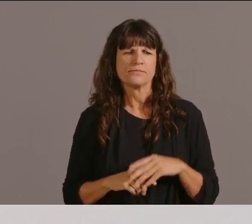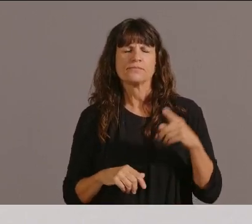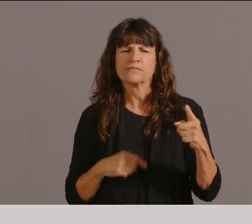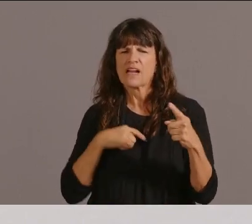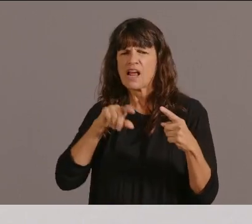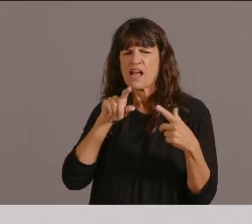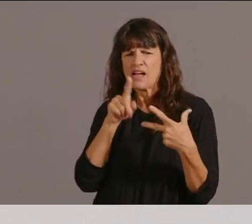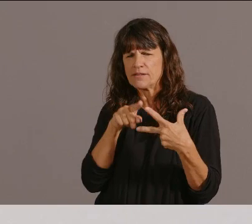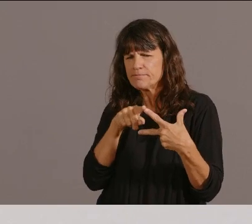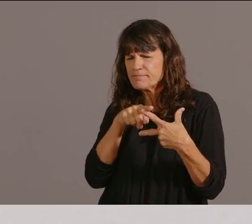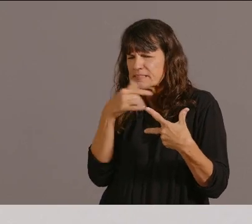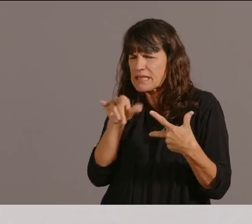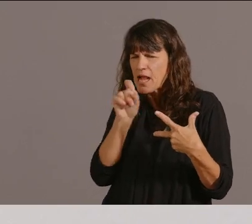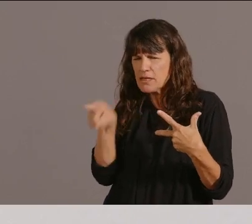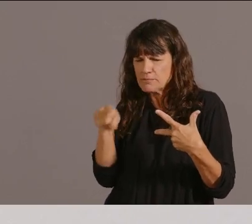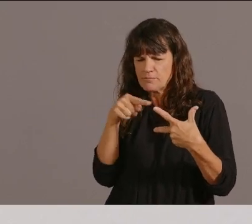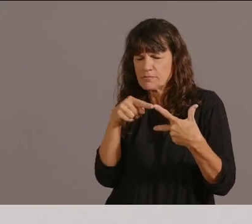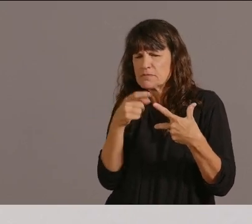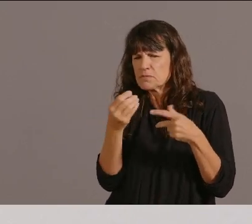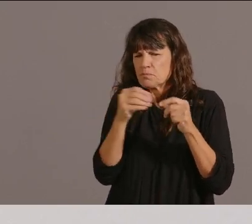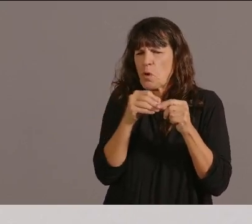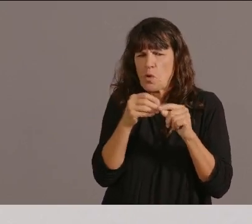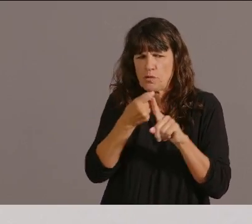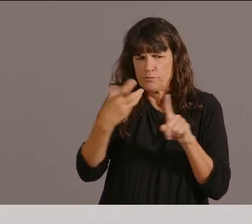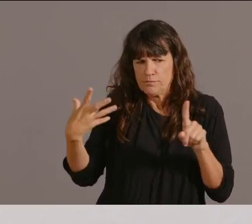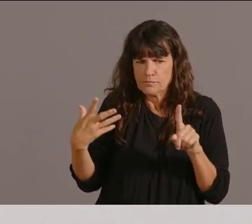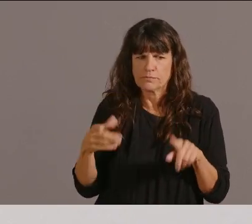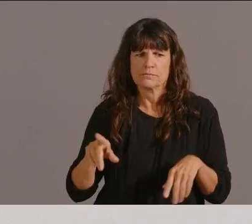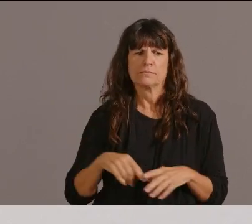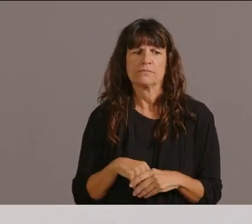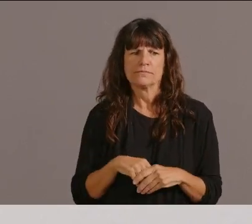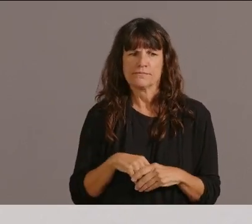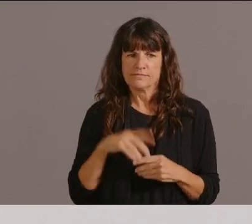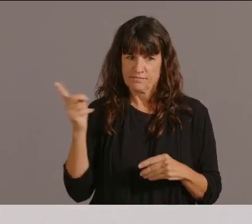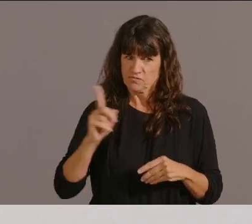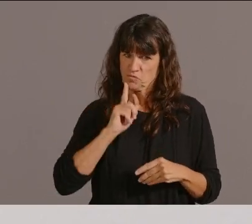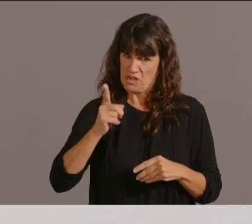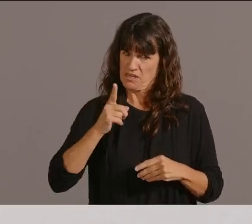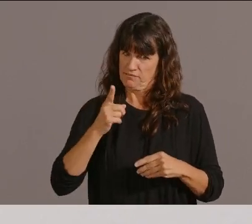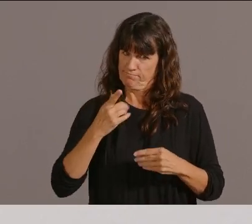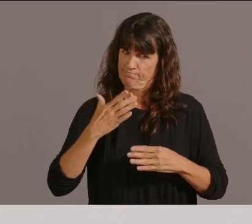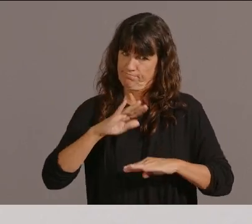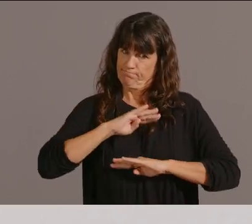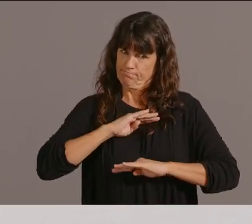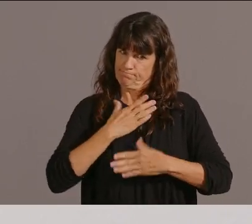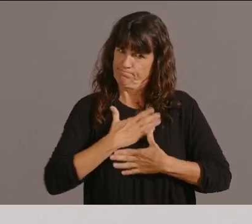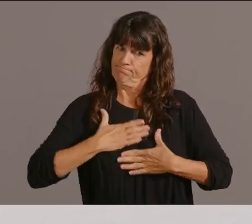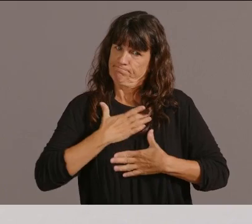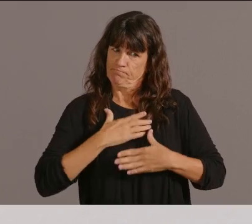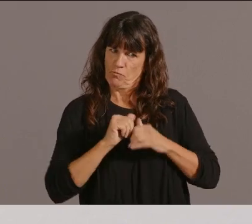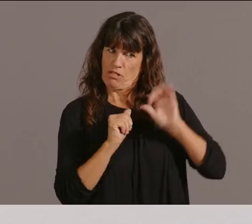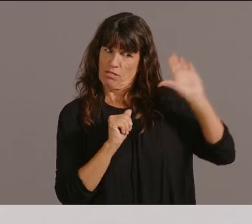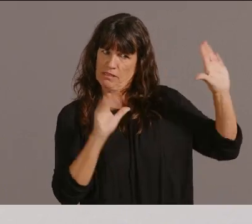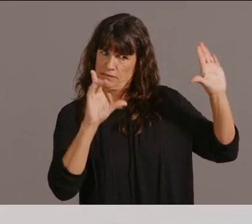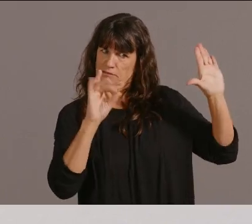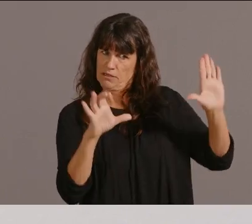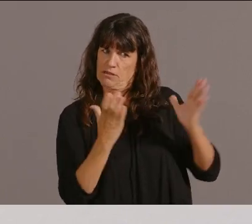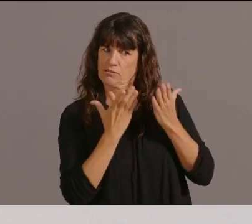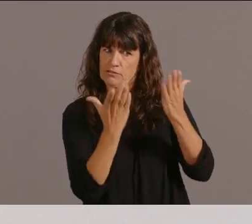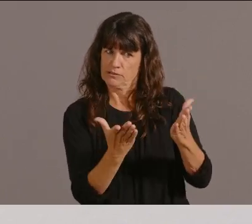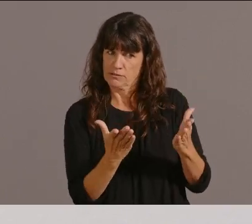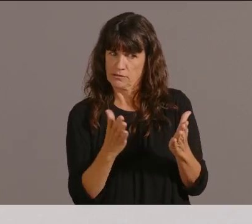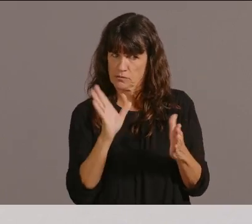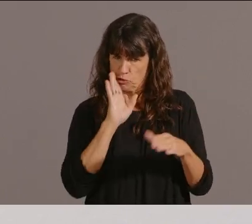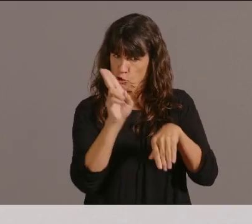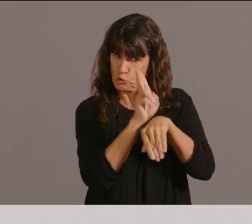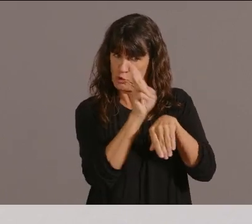trick. So you're pleased with them. Are they going to be implemented here? Because again, the facility where my mother